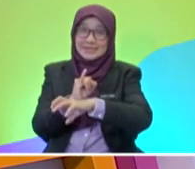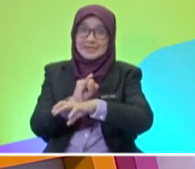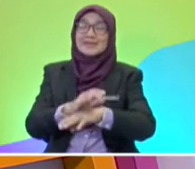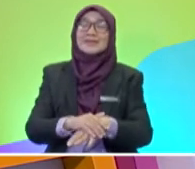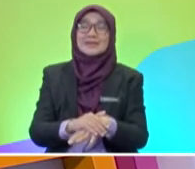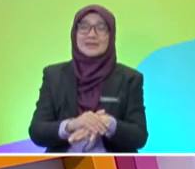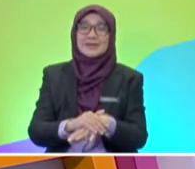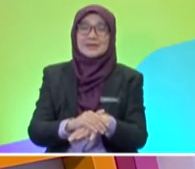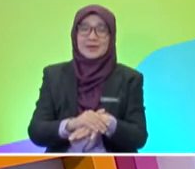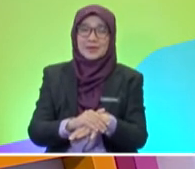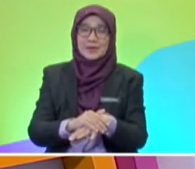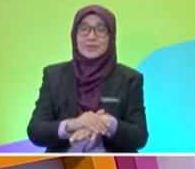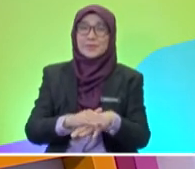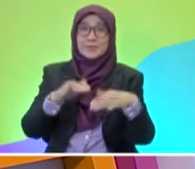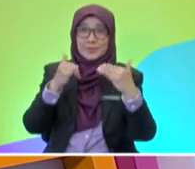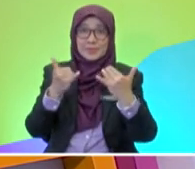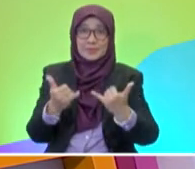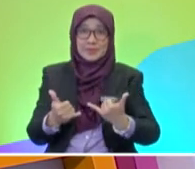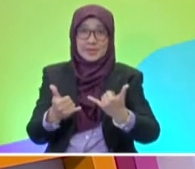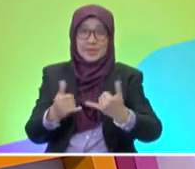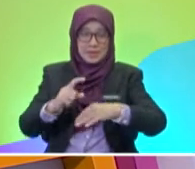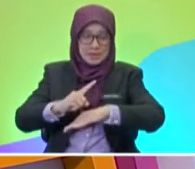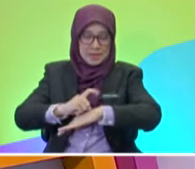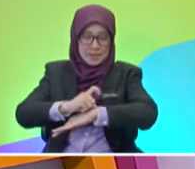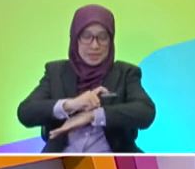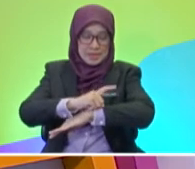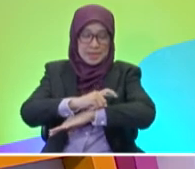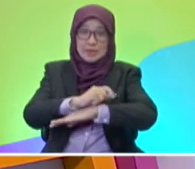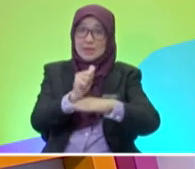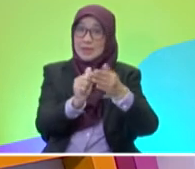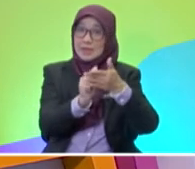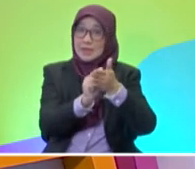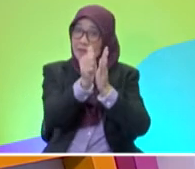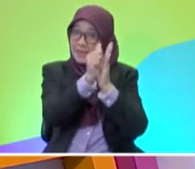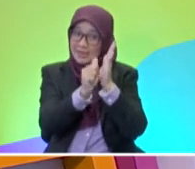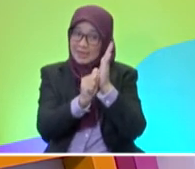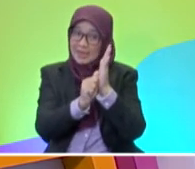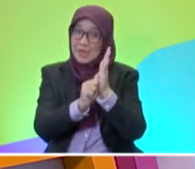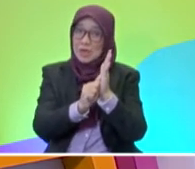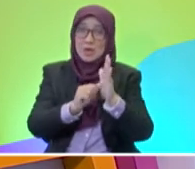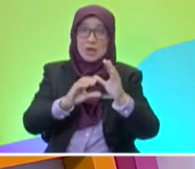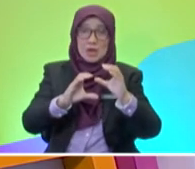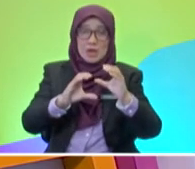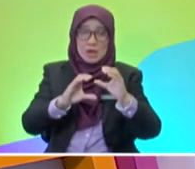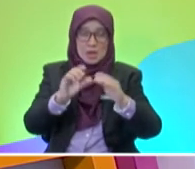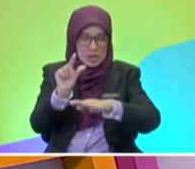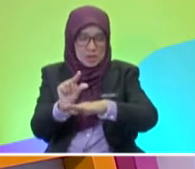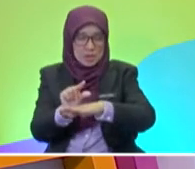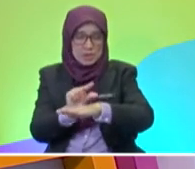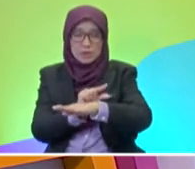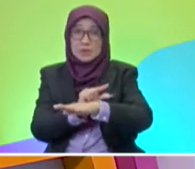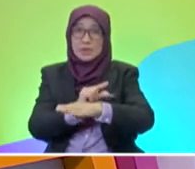a caterpillar craft using papers. Okay, using papers. I have colored papers with